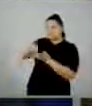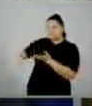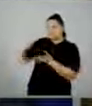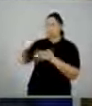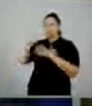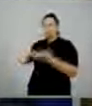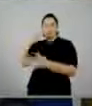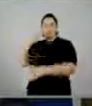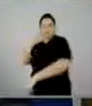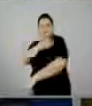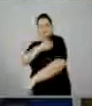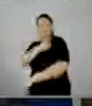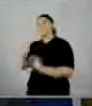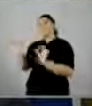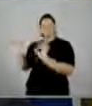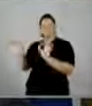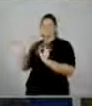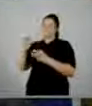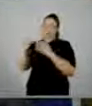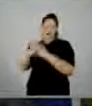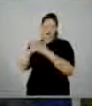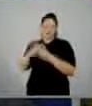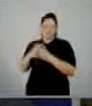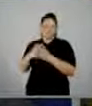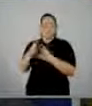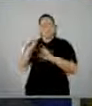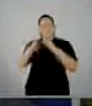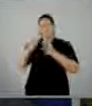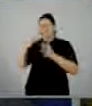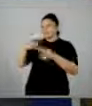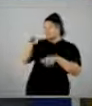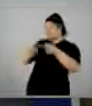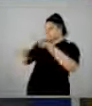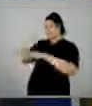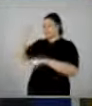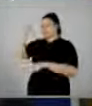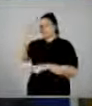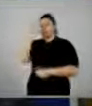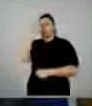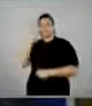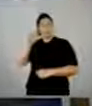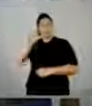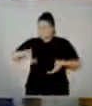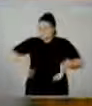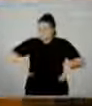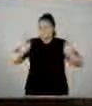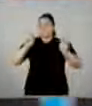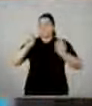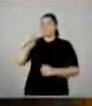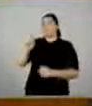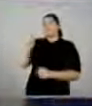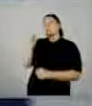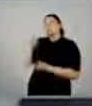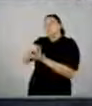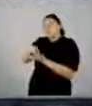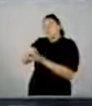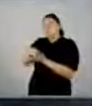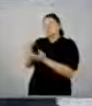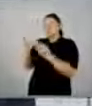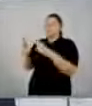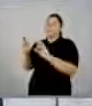the vaccine is recommended for use in all ages. Given the 12-week gap here, does that mean that